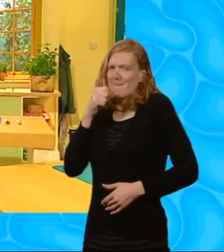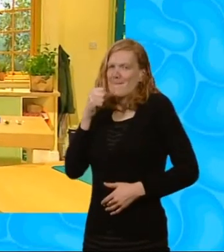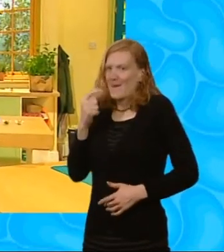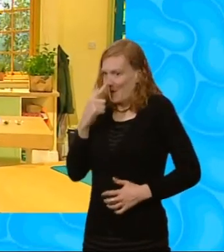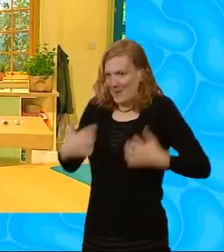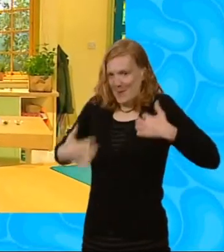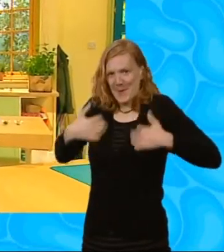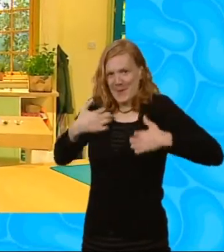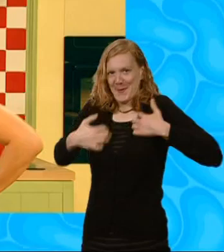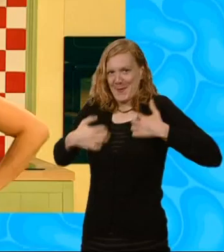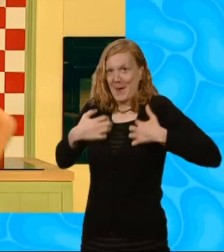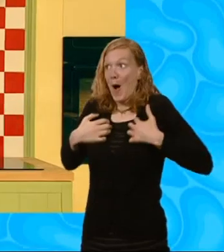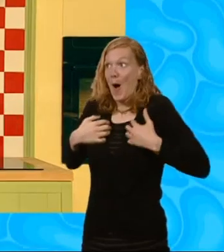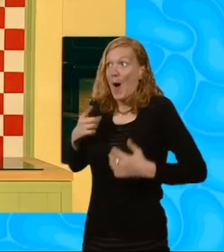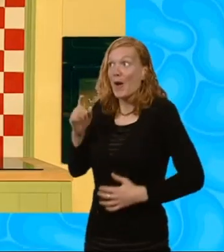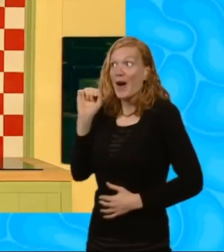can't wait.